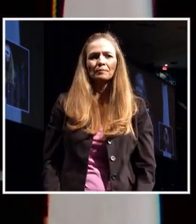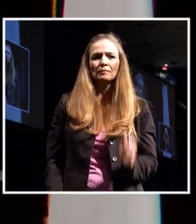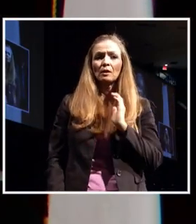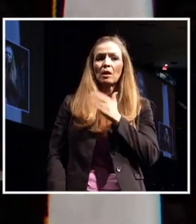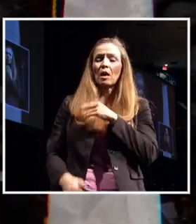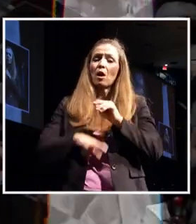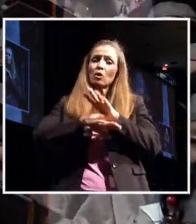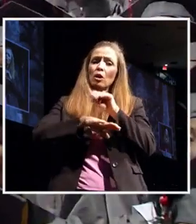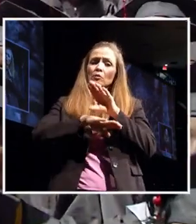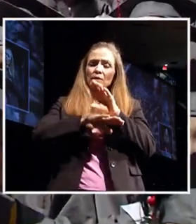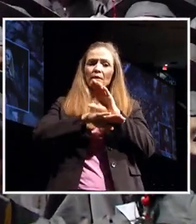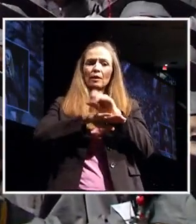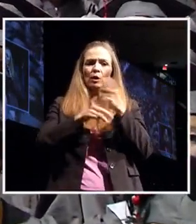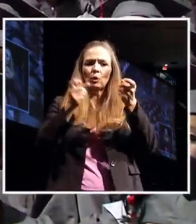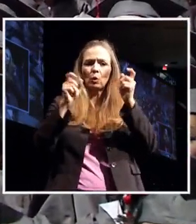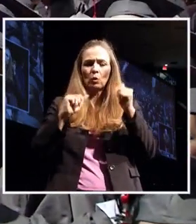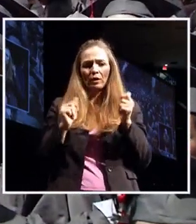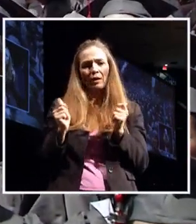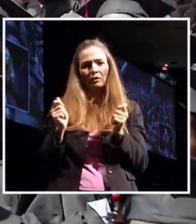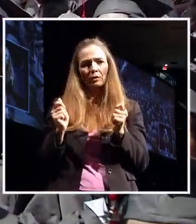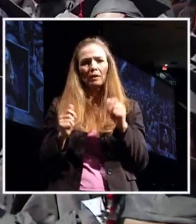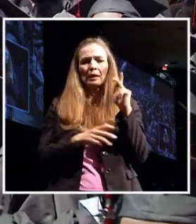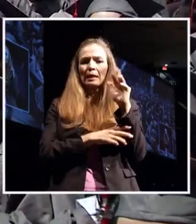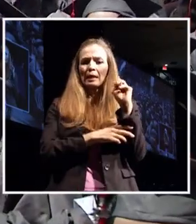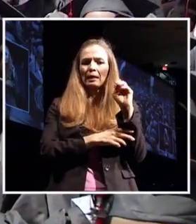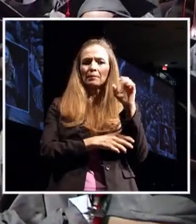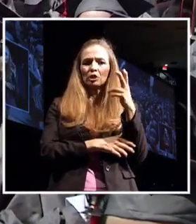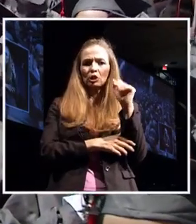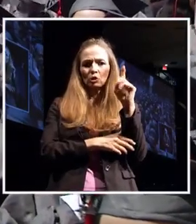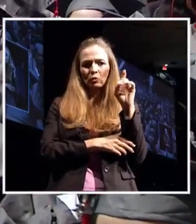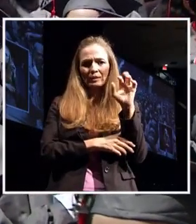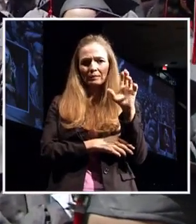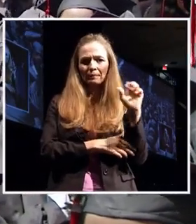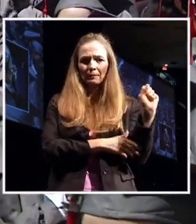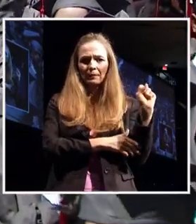Our counseling staff, coordinating counselor Kim Childress.